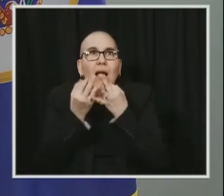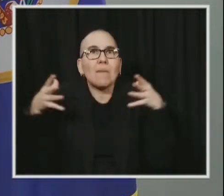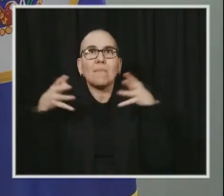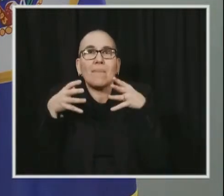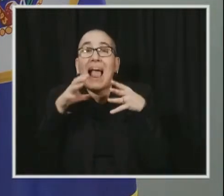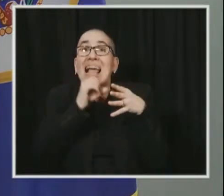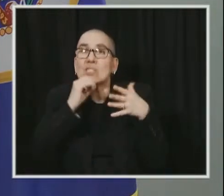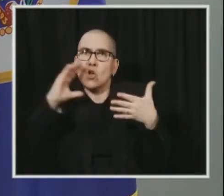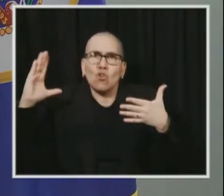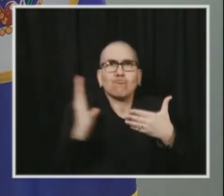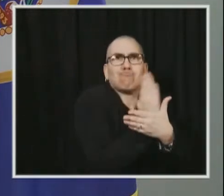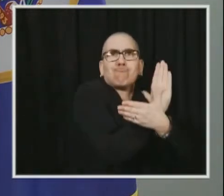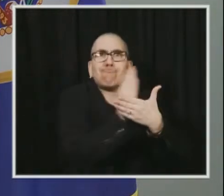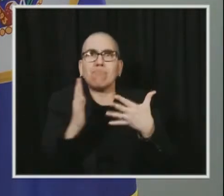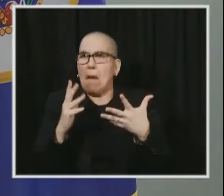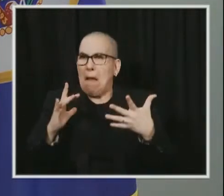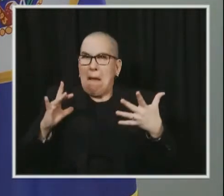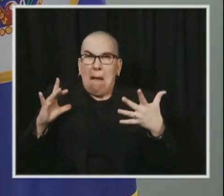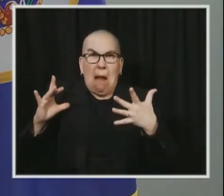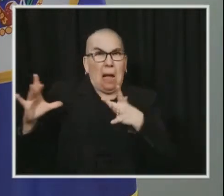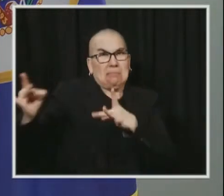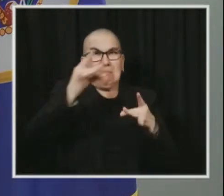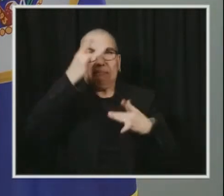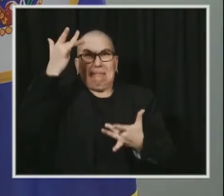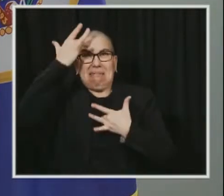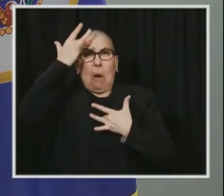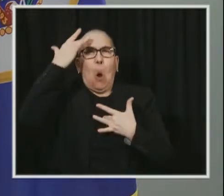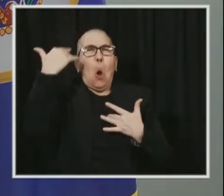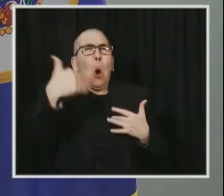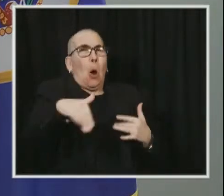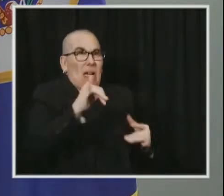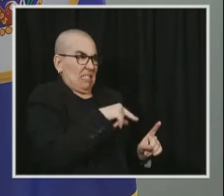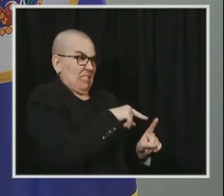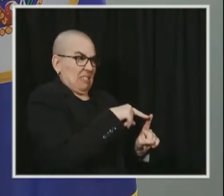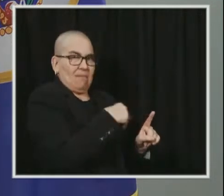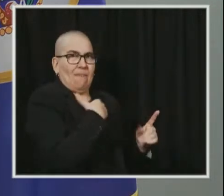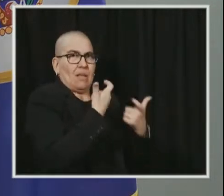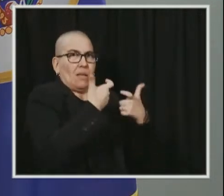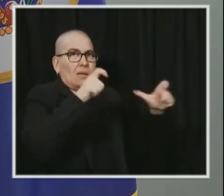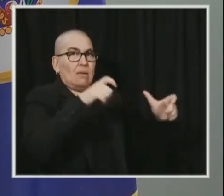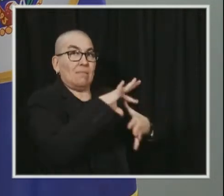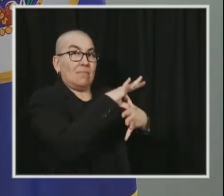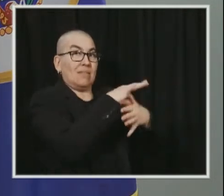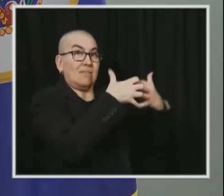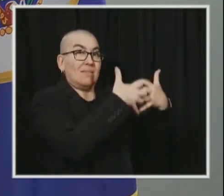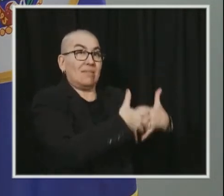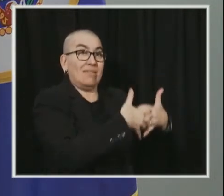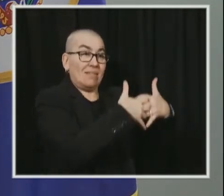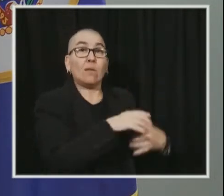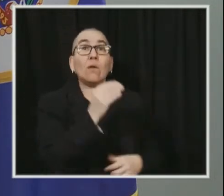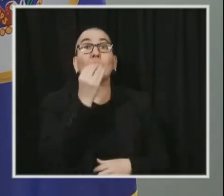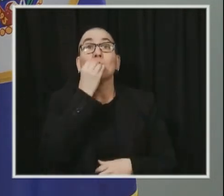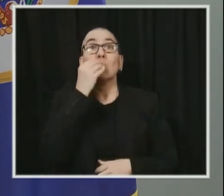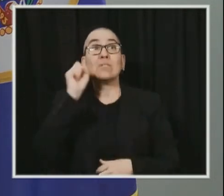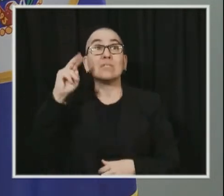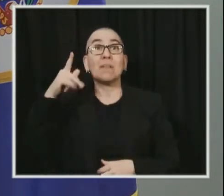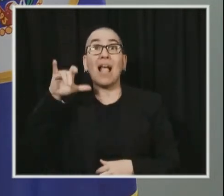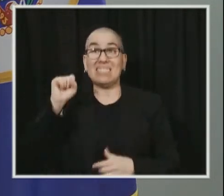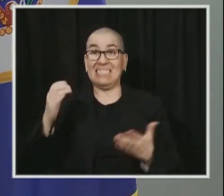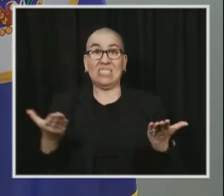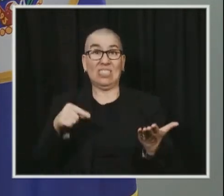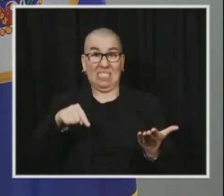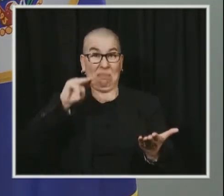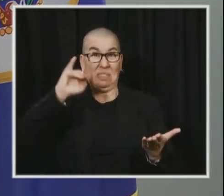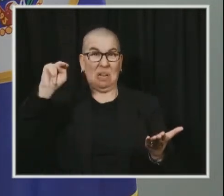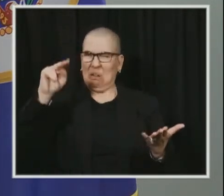we are one of the major producer states. The food supply of the entire nation relies on us. So there are